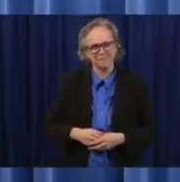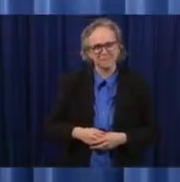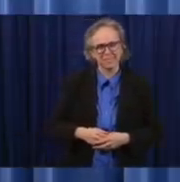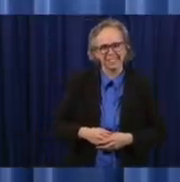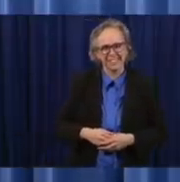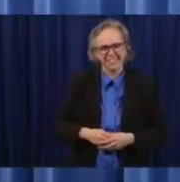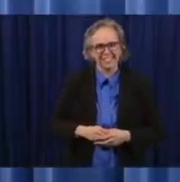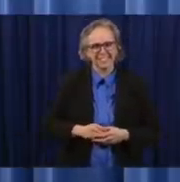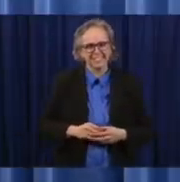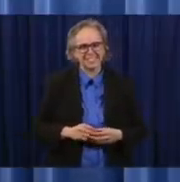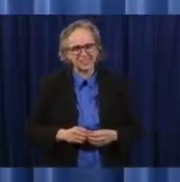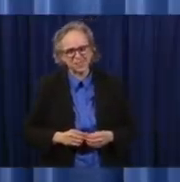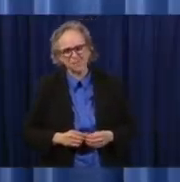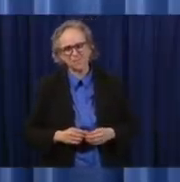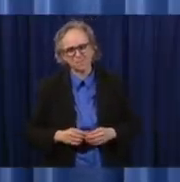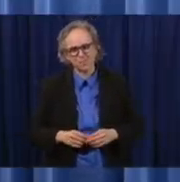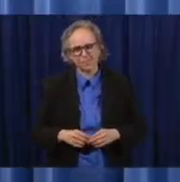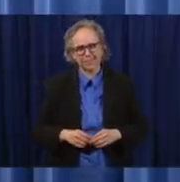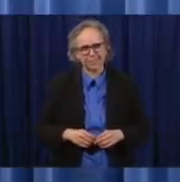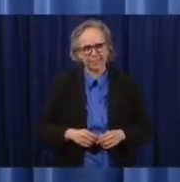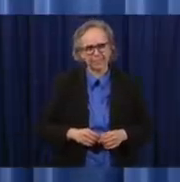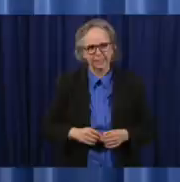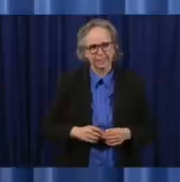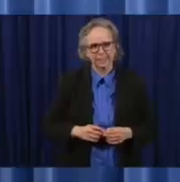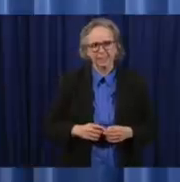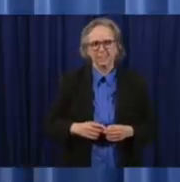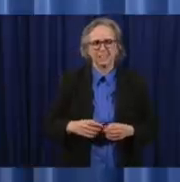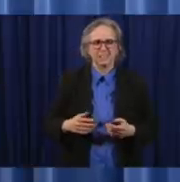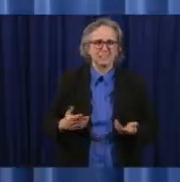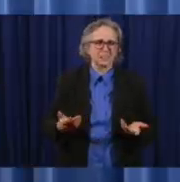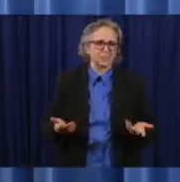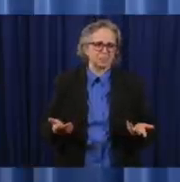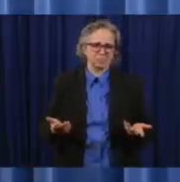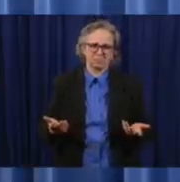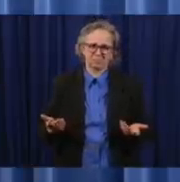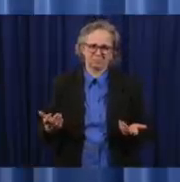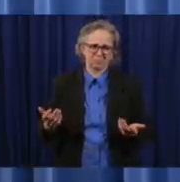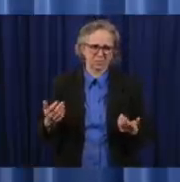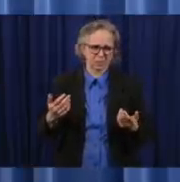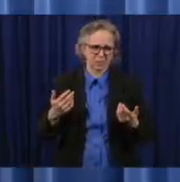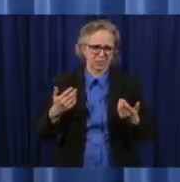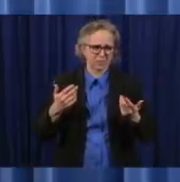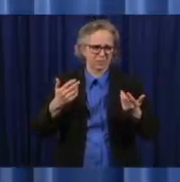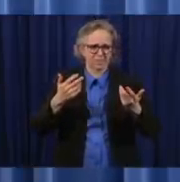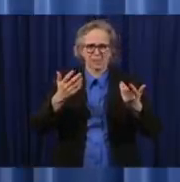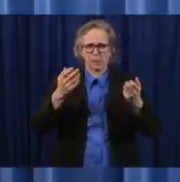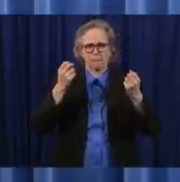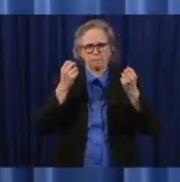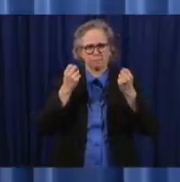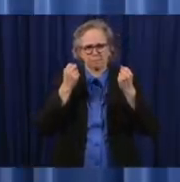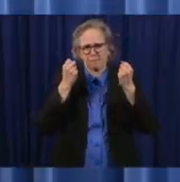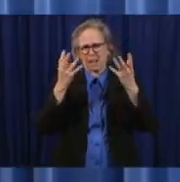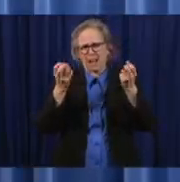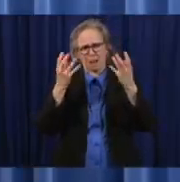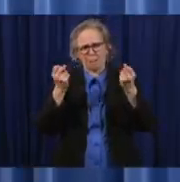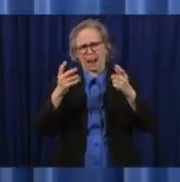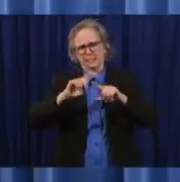have issued dozens and dozens, maybe hundreds of orders throughout this period of